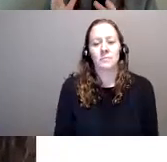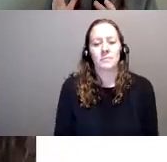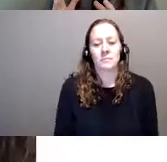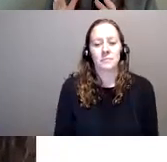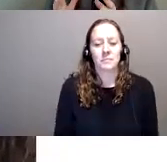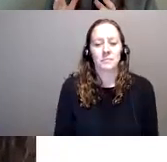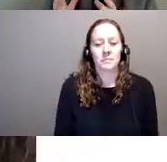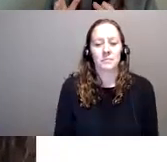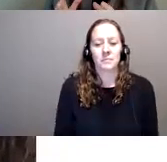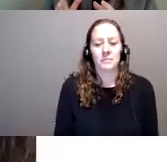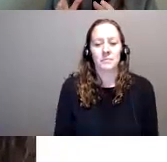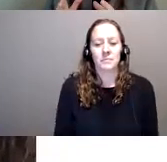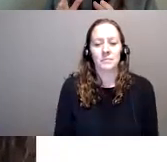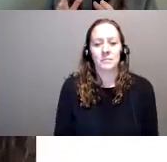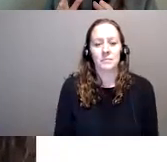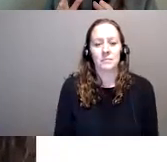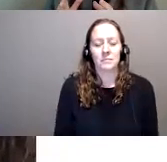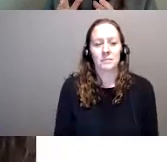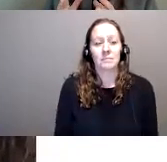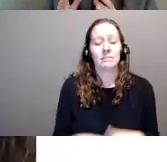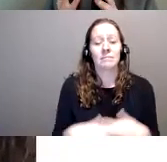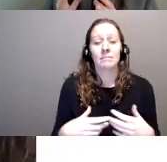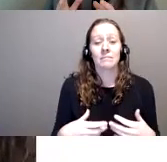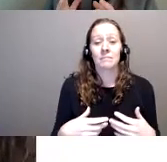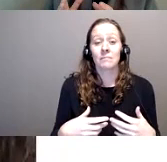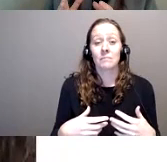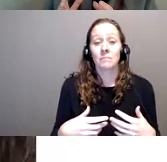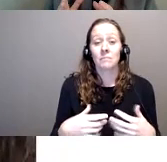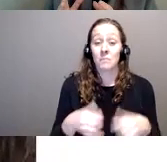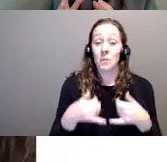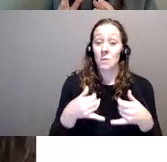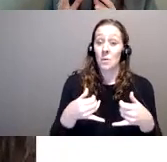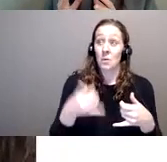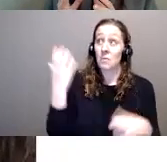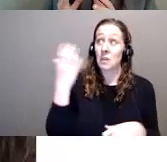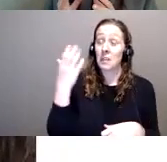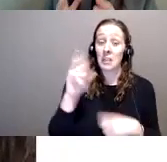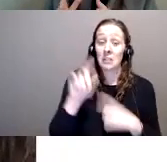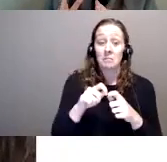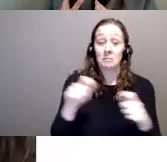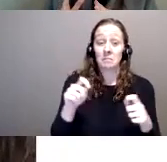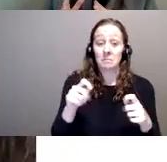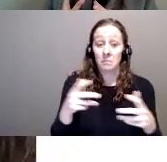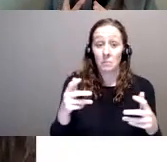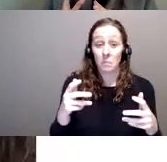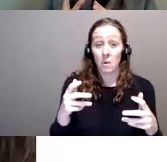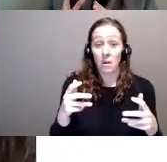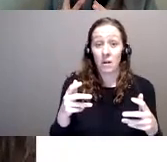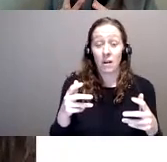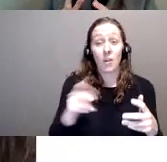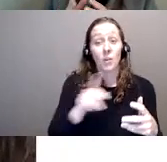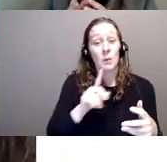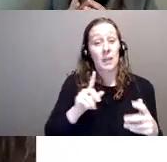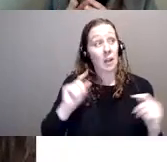want to end this award presentation with truly highlighting that we are in this